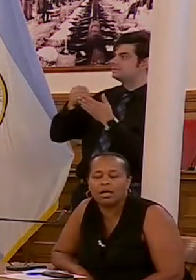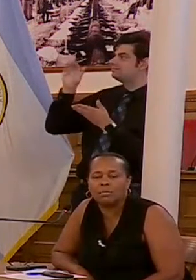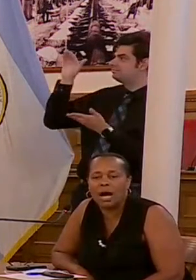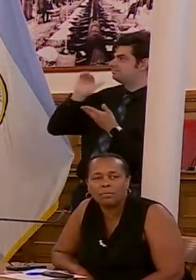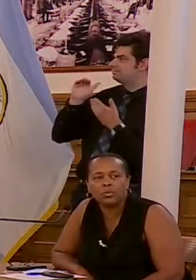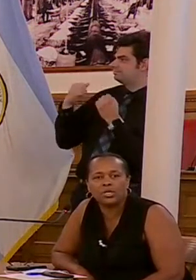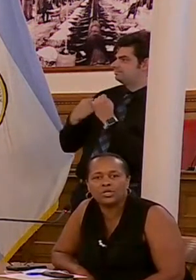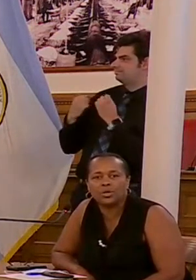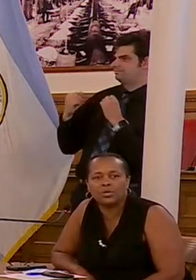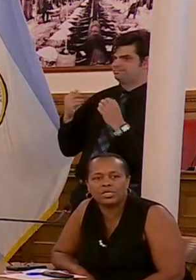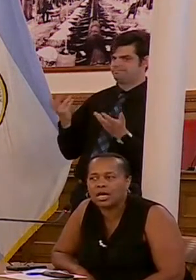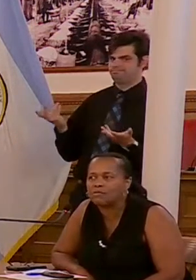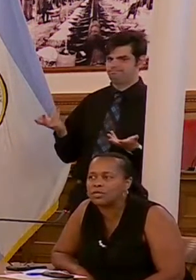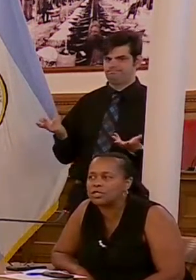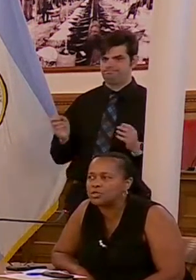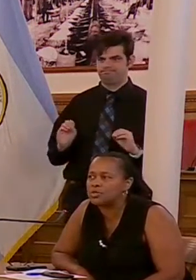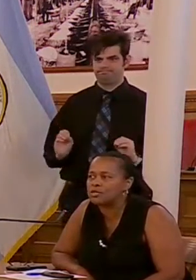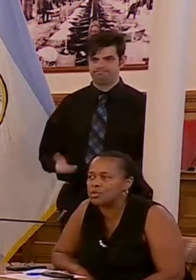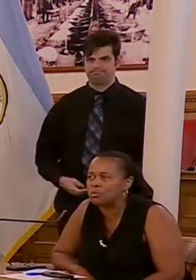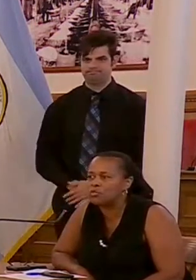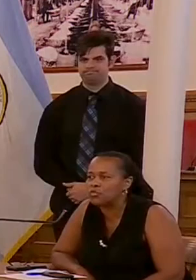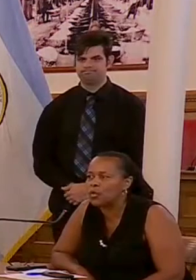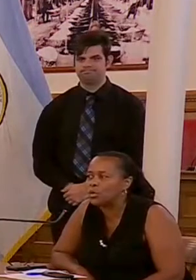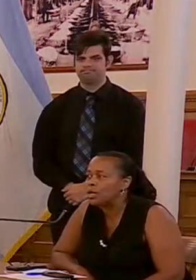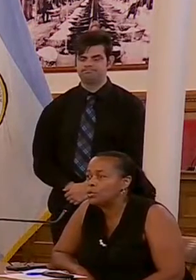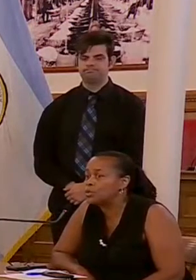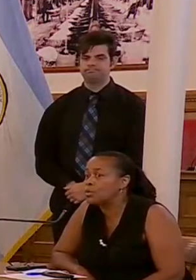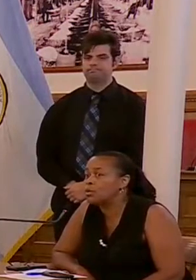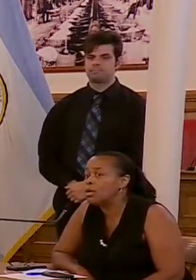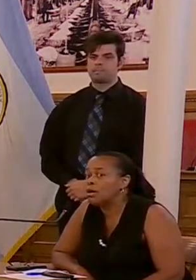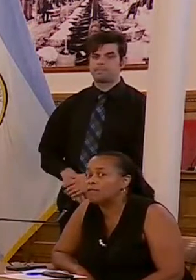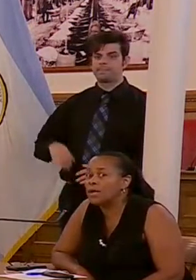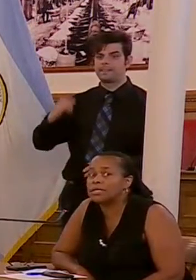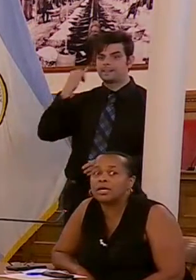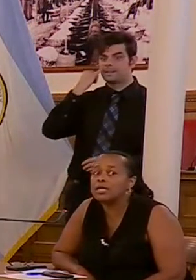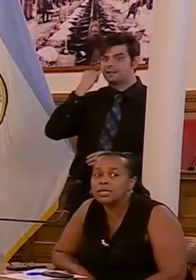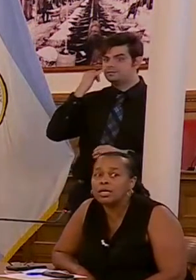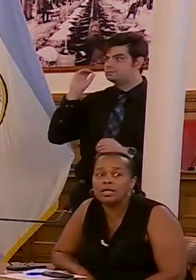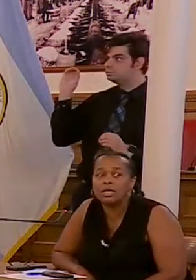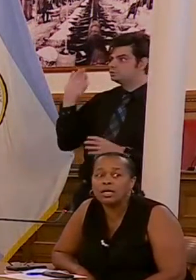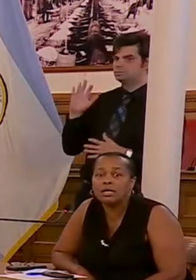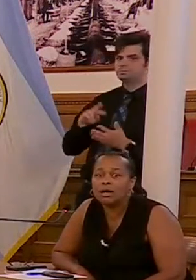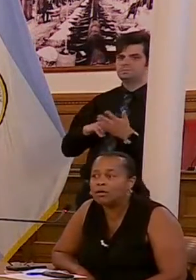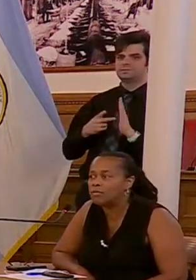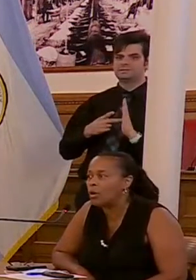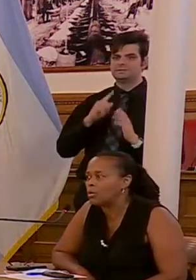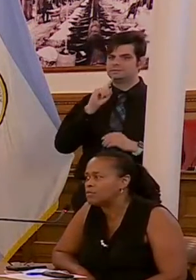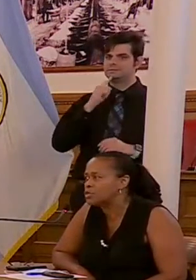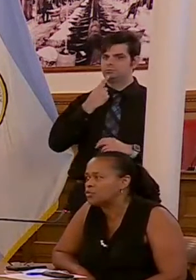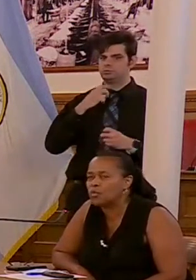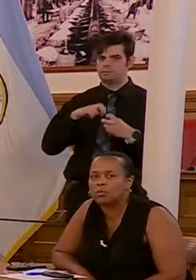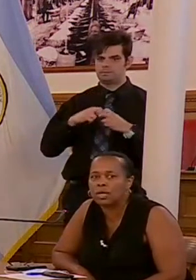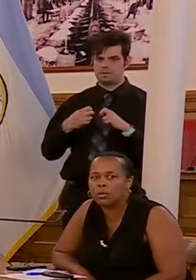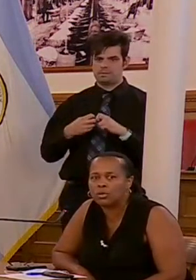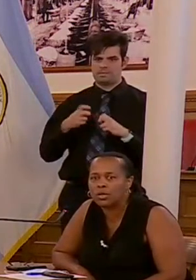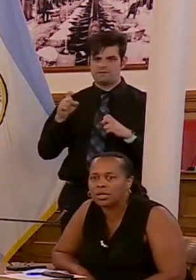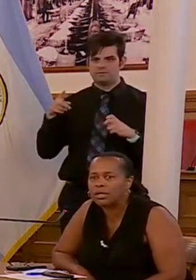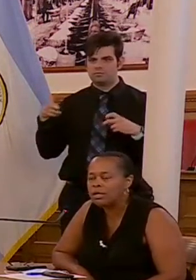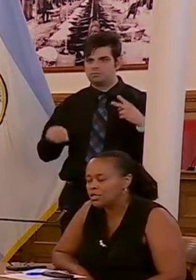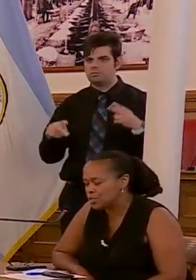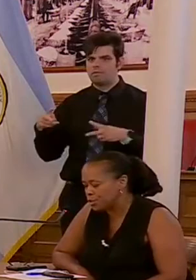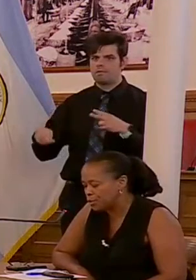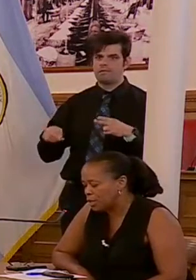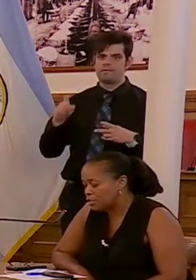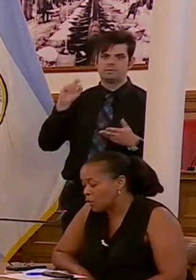serious operational and staffing issues as we move forward, which will affect any of all of this reform that we're